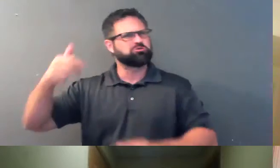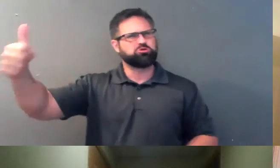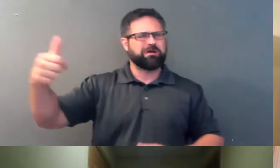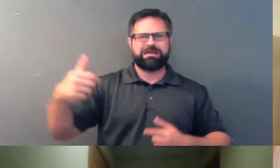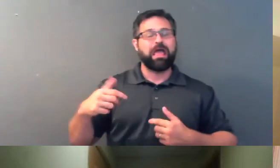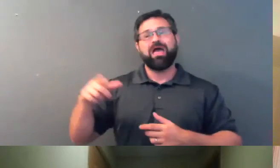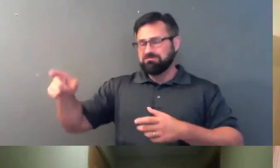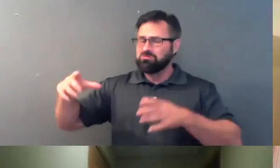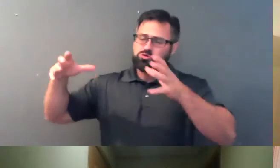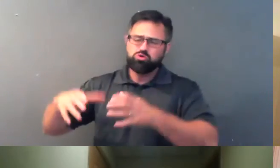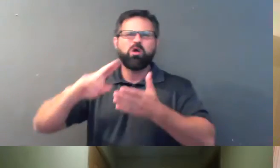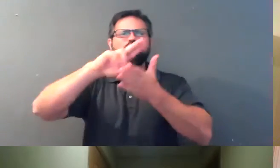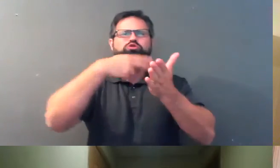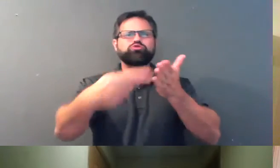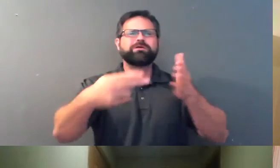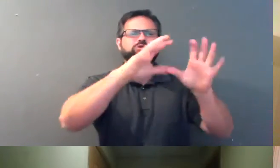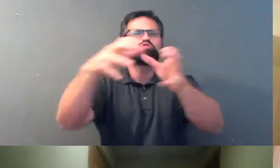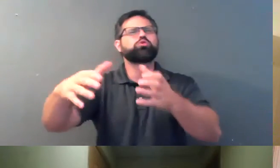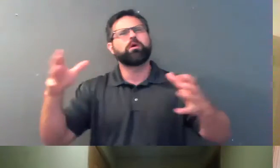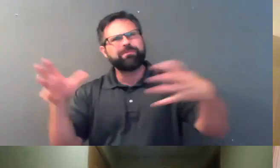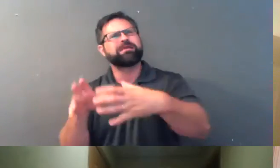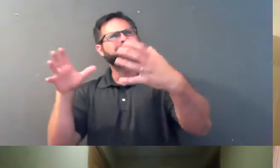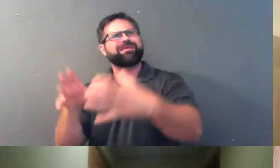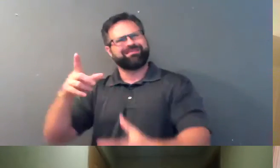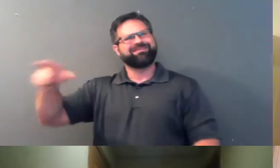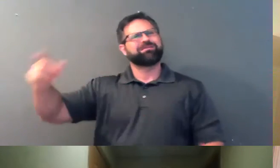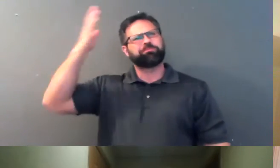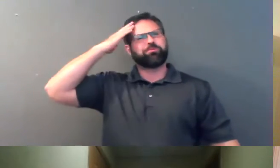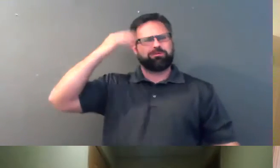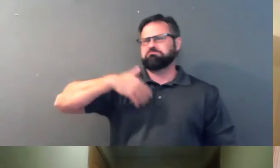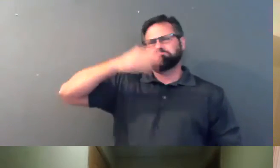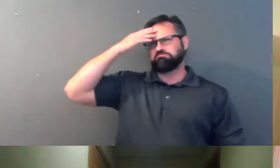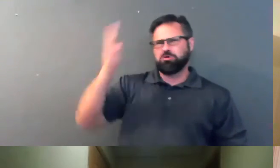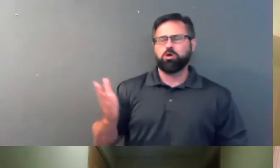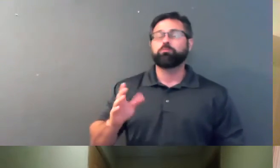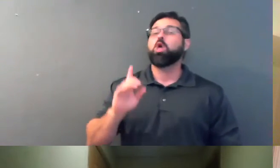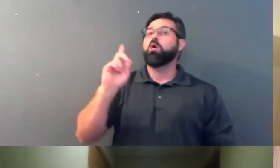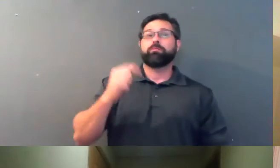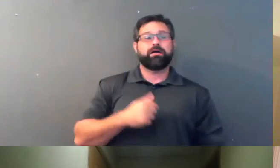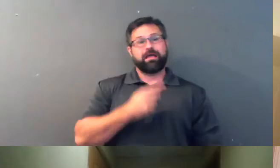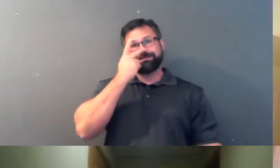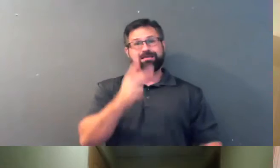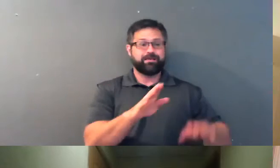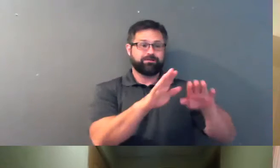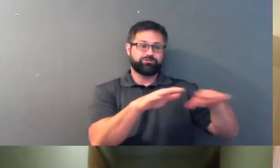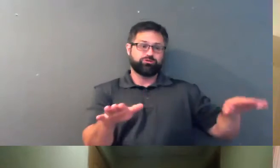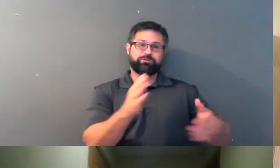I think personally, one of the big issues with respect to children with disabilities is